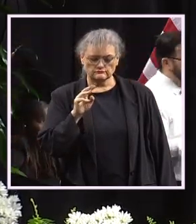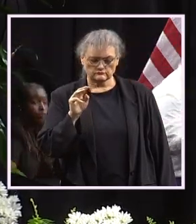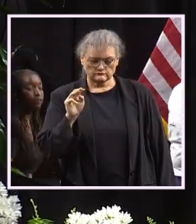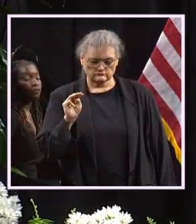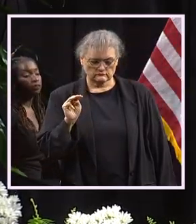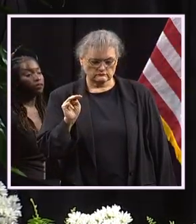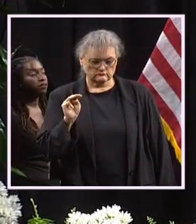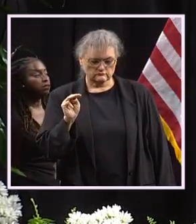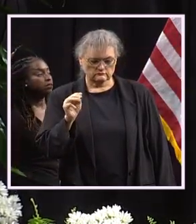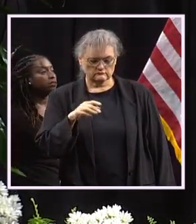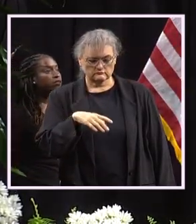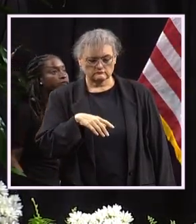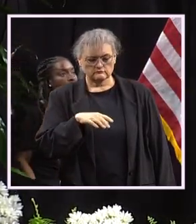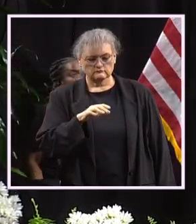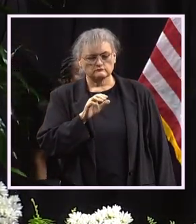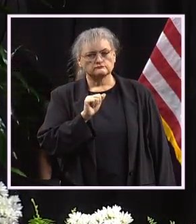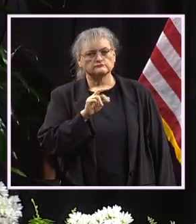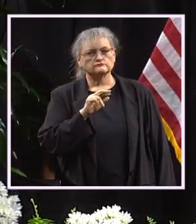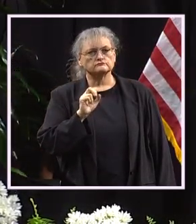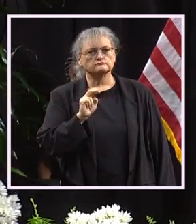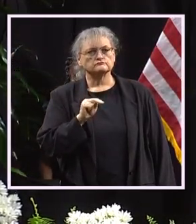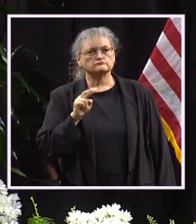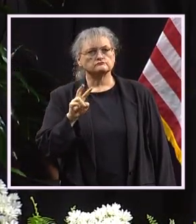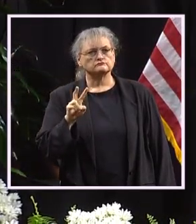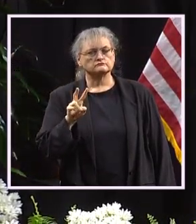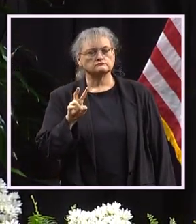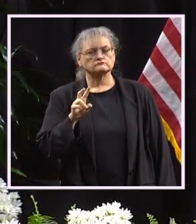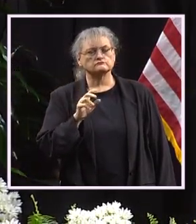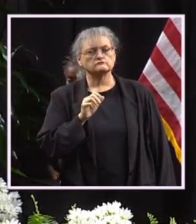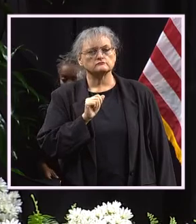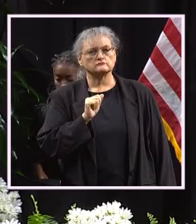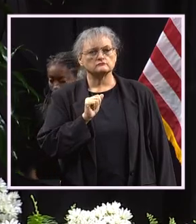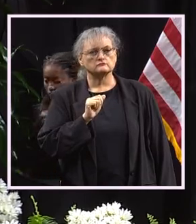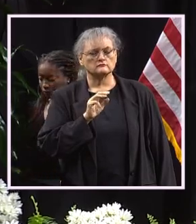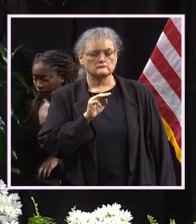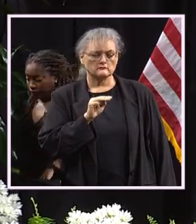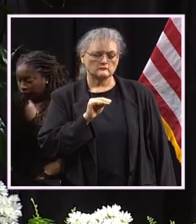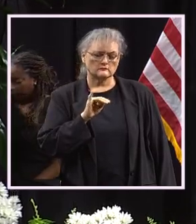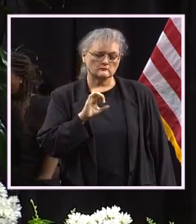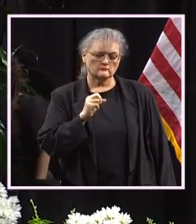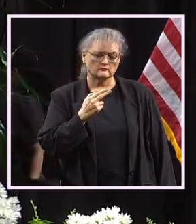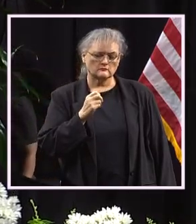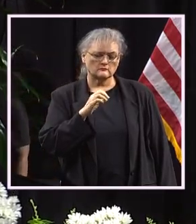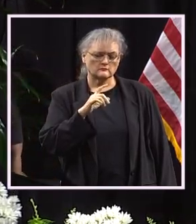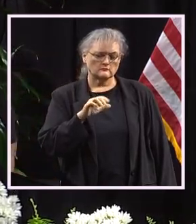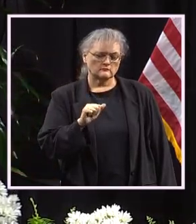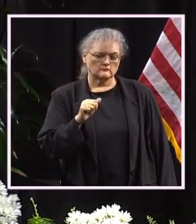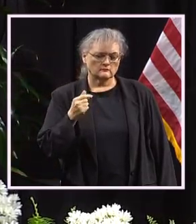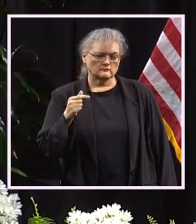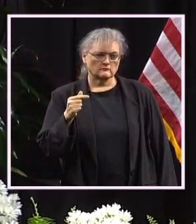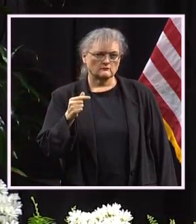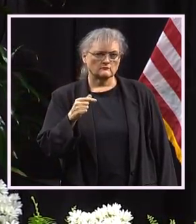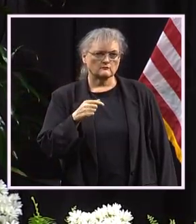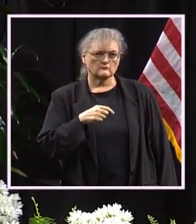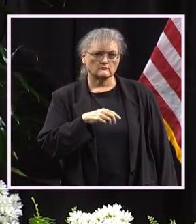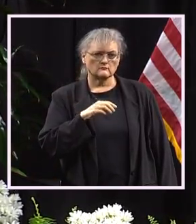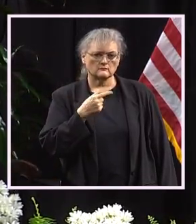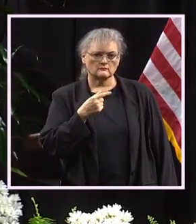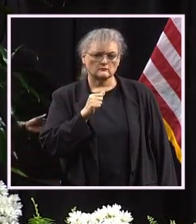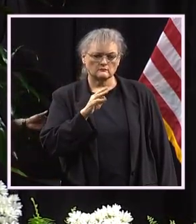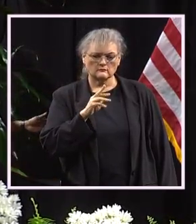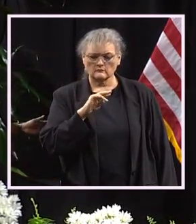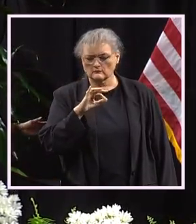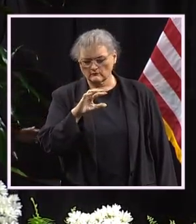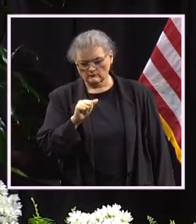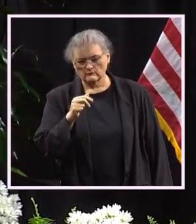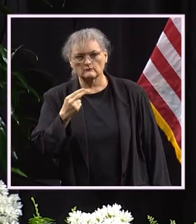Aaron G. Villarreal, Master of Arts. Michaela R. Gonzalez. Gabriel Ray